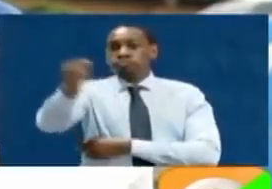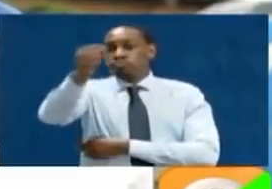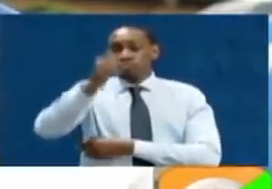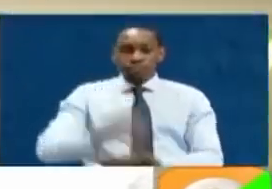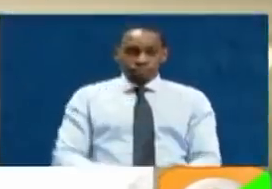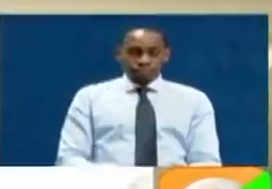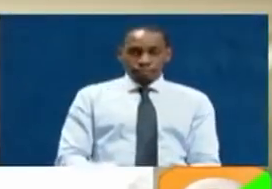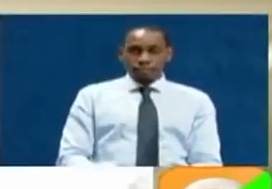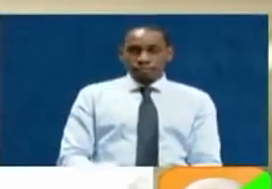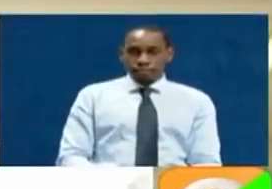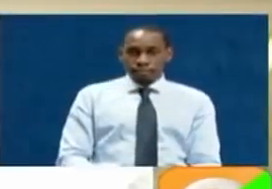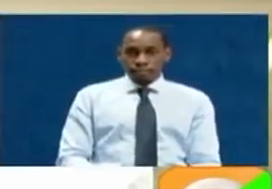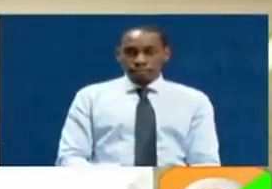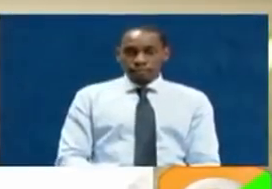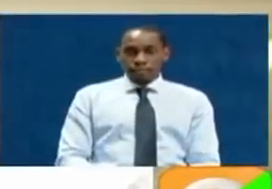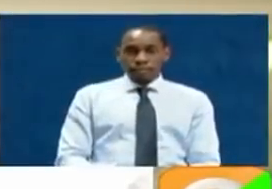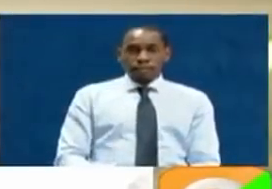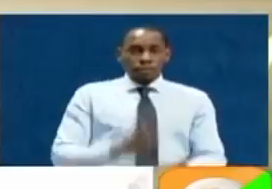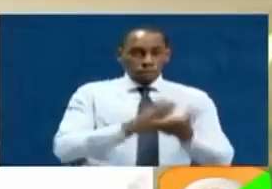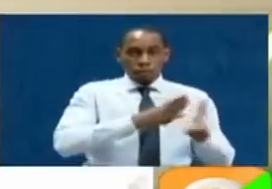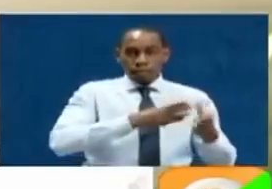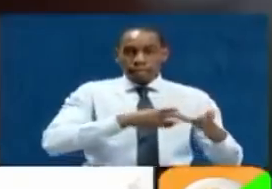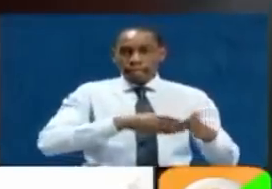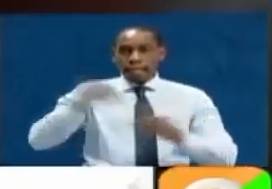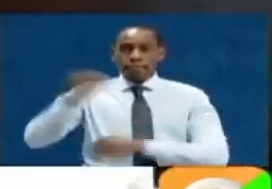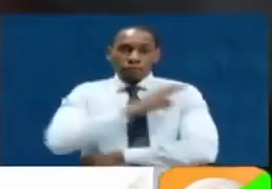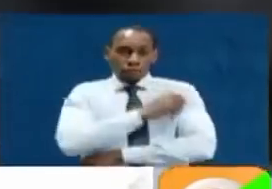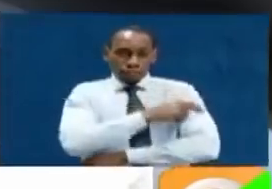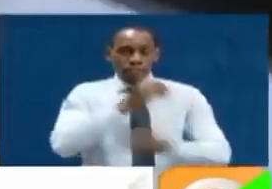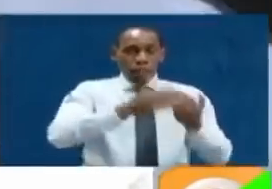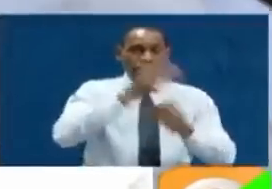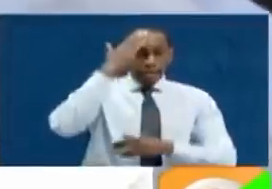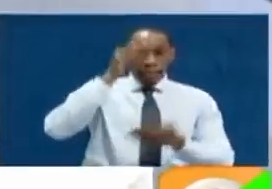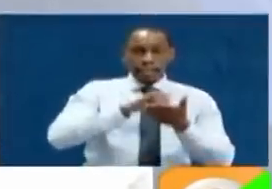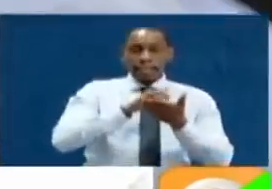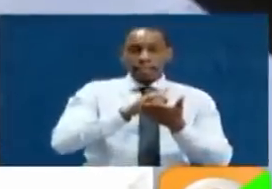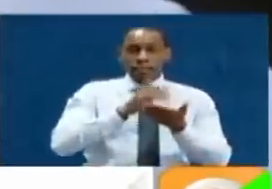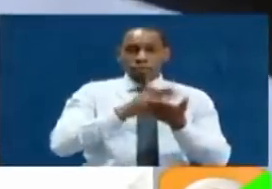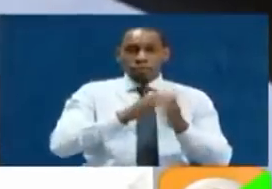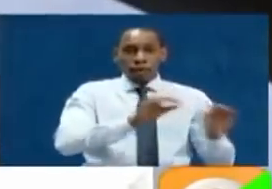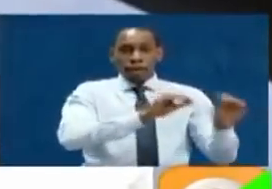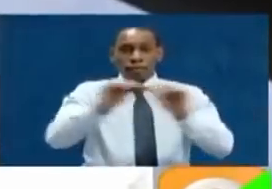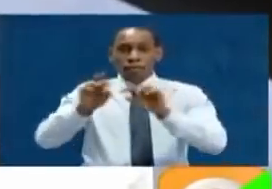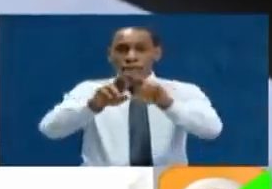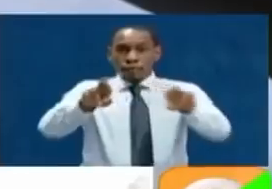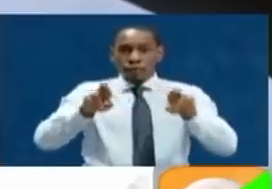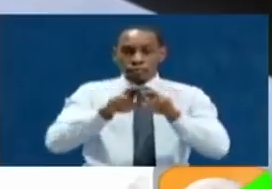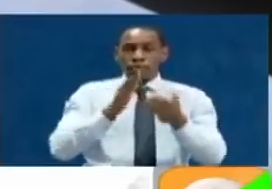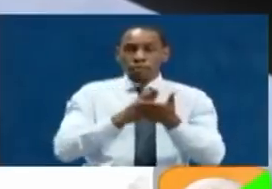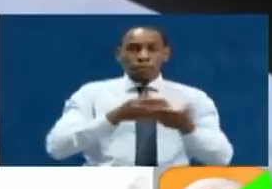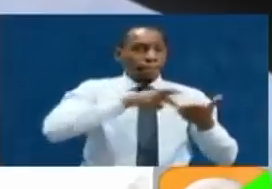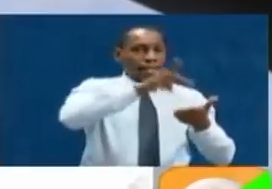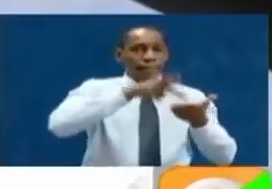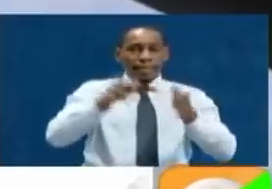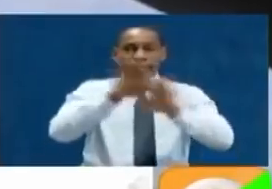mahali pengine. To beat the curfew, they left him in the hospital's care, knowing that he would be transferred to the ward. They made all the